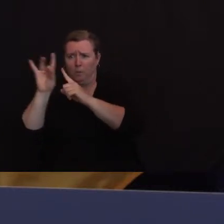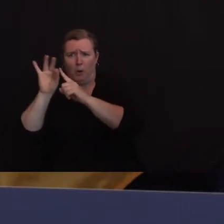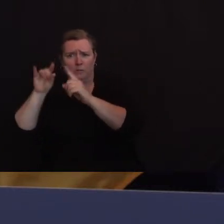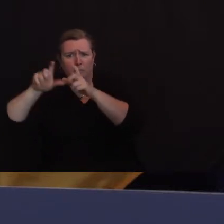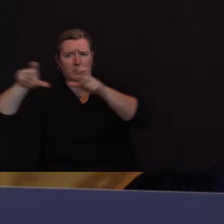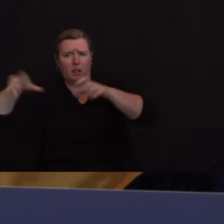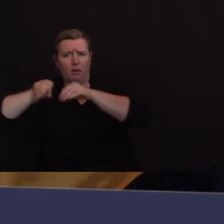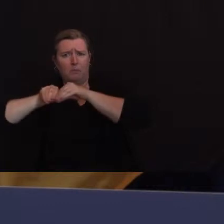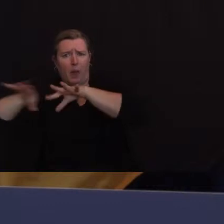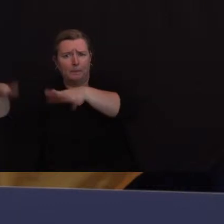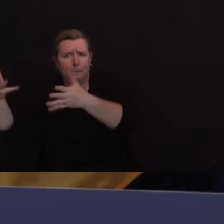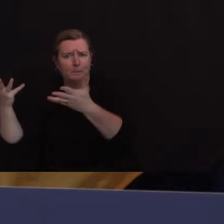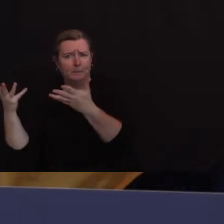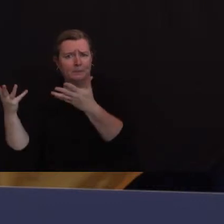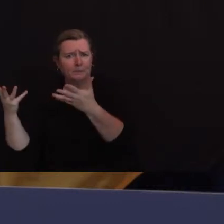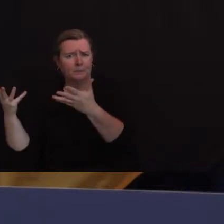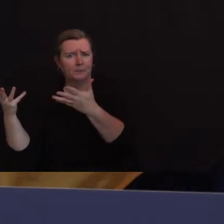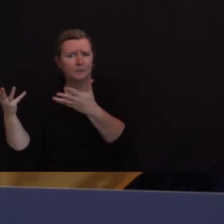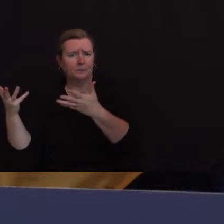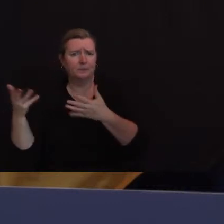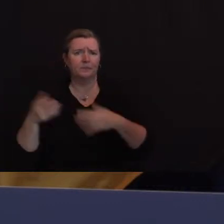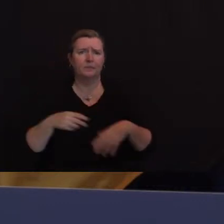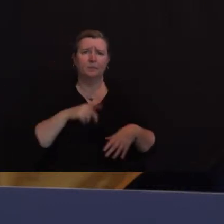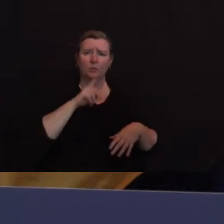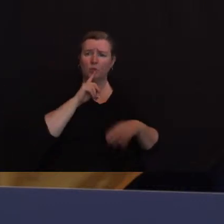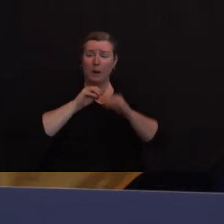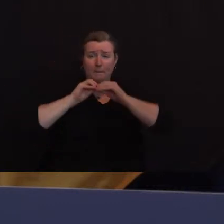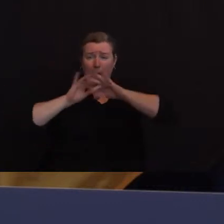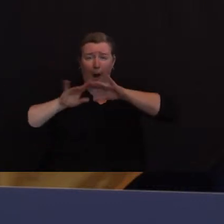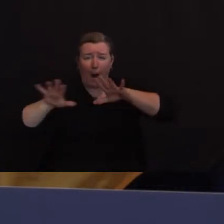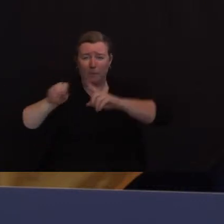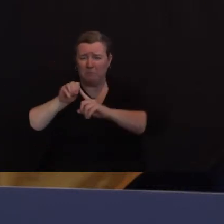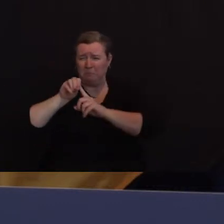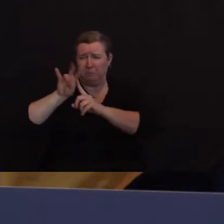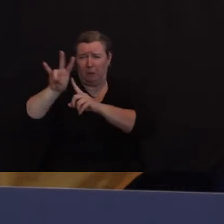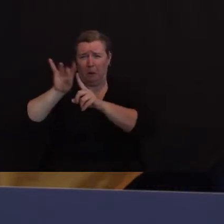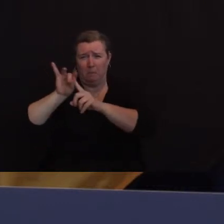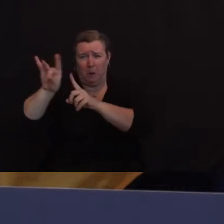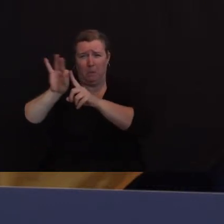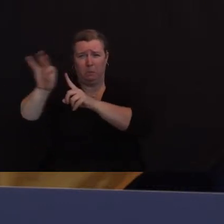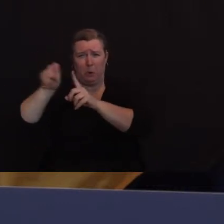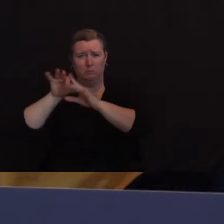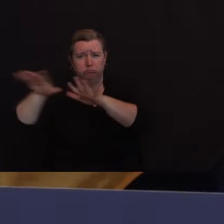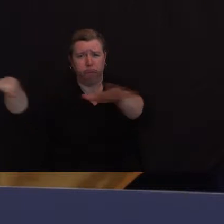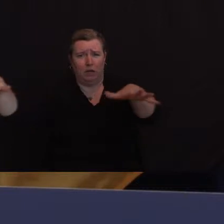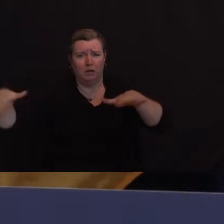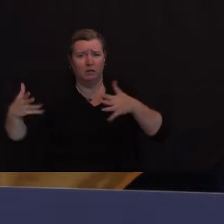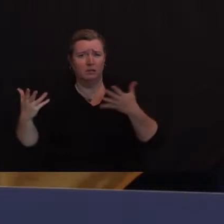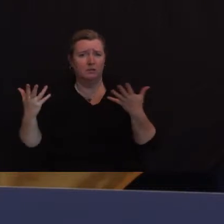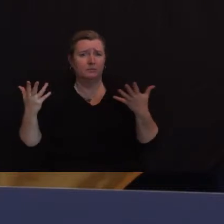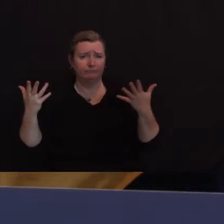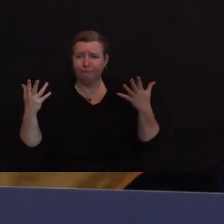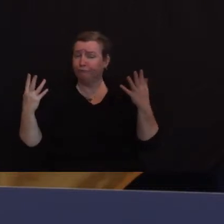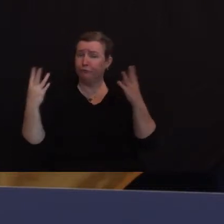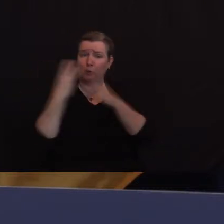time. What is clear is this. The Delta virus is clearly more contagious.